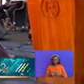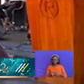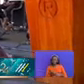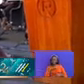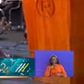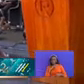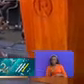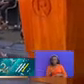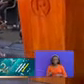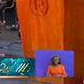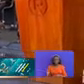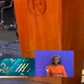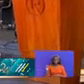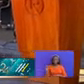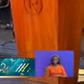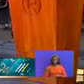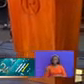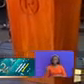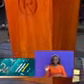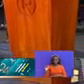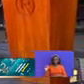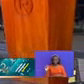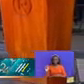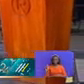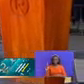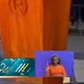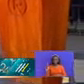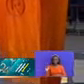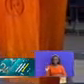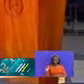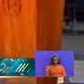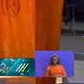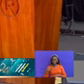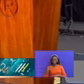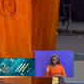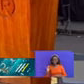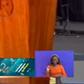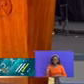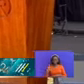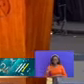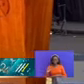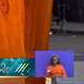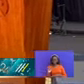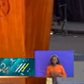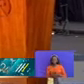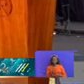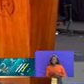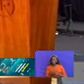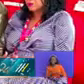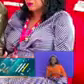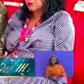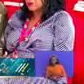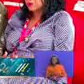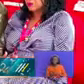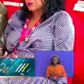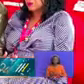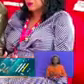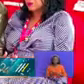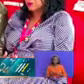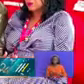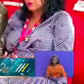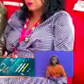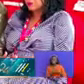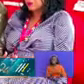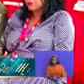we can teach end times and create Earthly useless men but Heaven relevant candidate